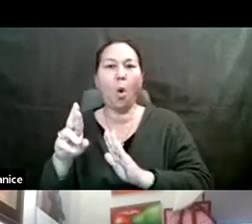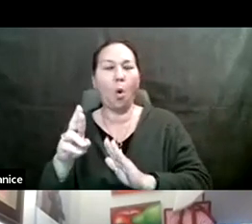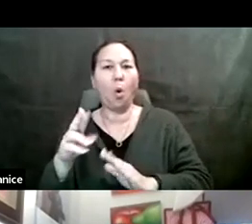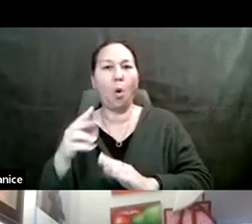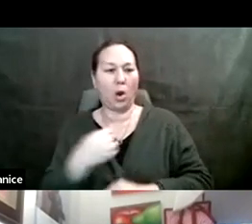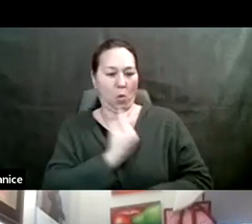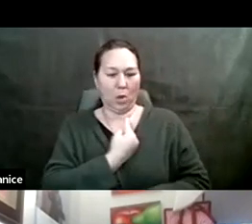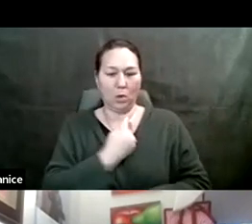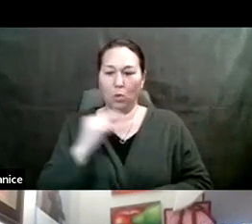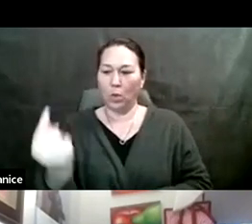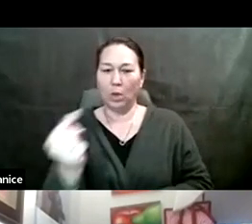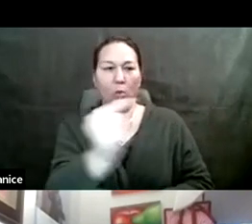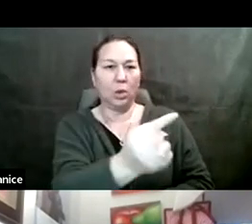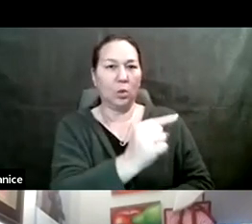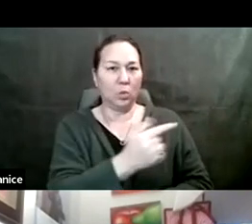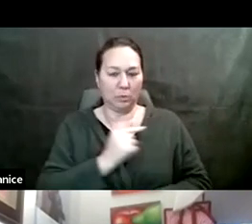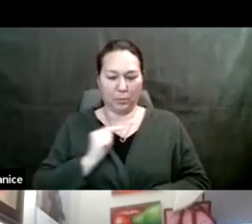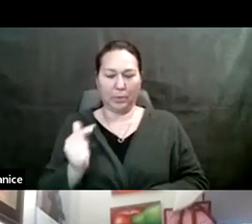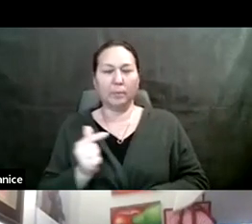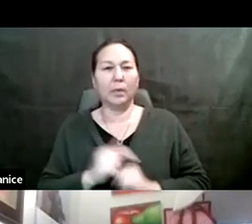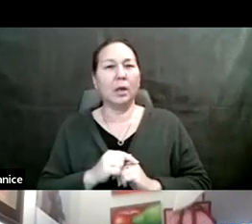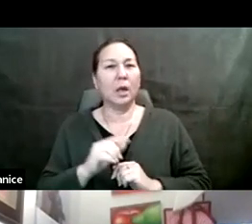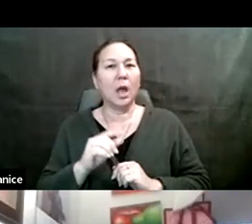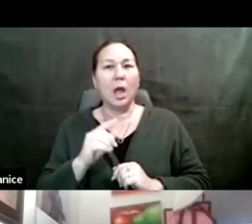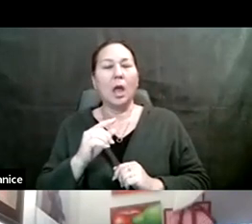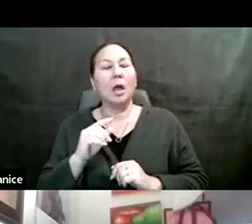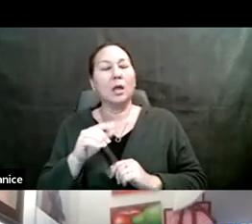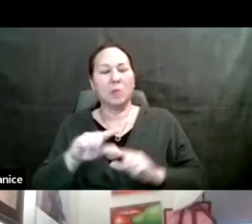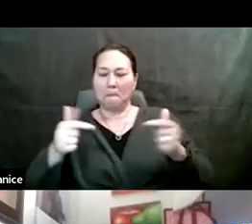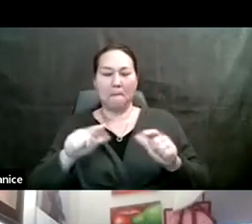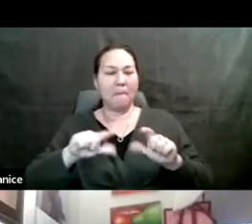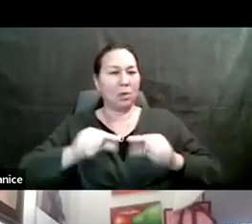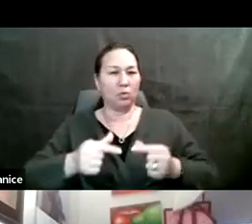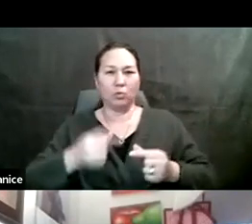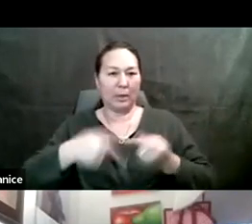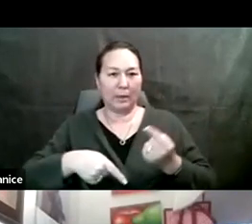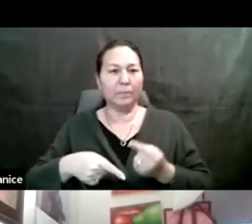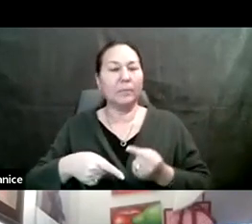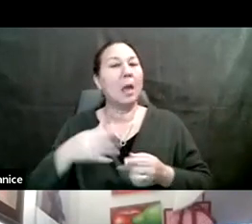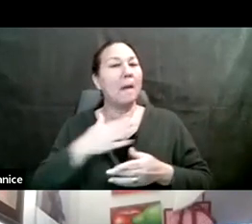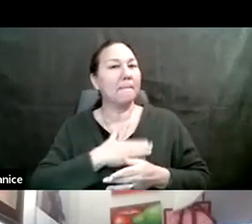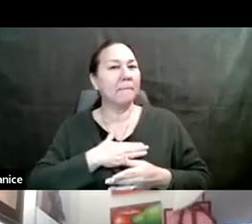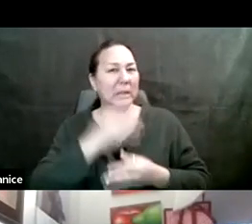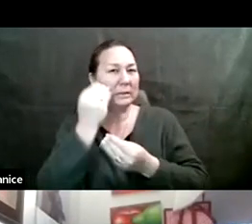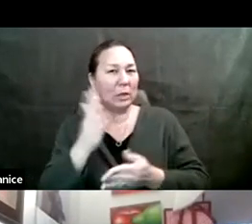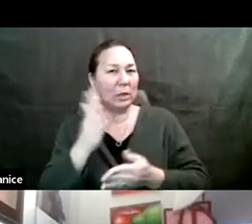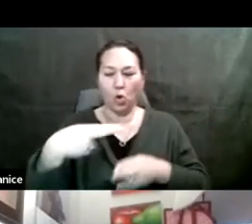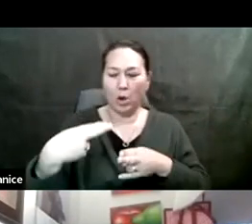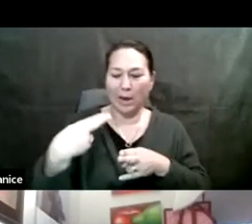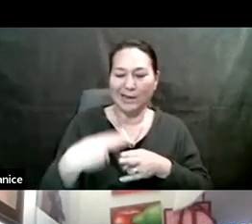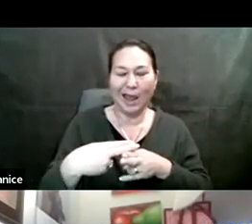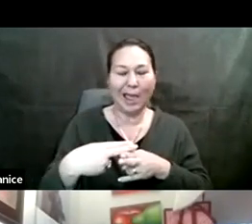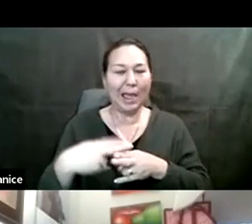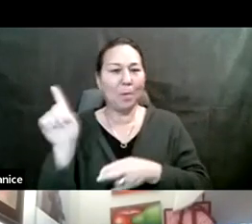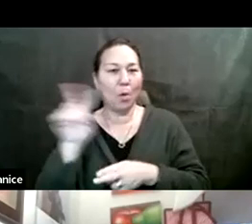encouraged please state your name affiliation and what neighborhood you are from before you begin please direct